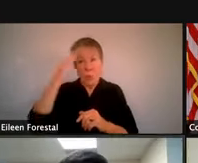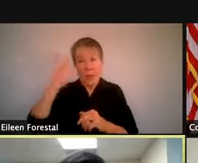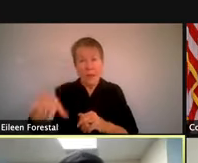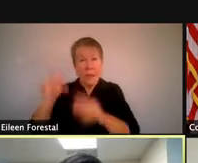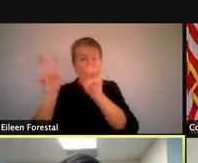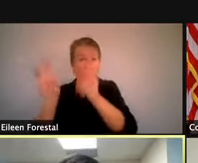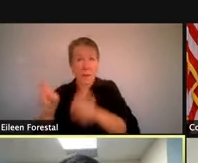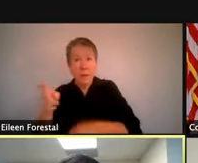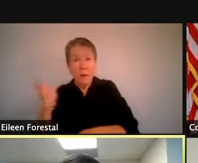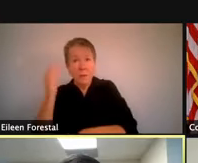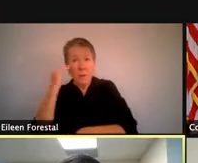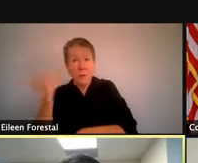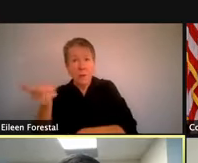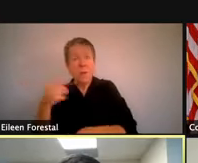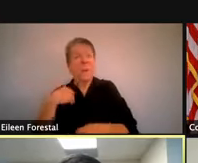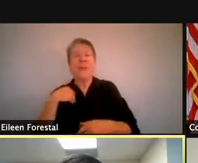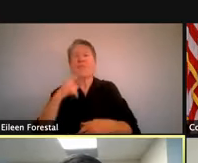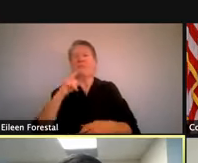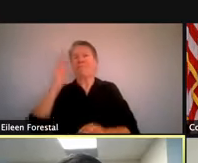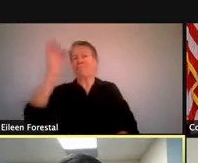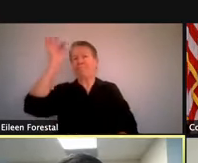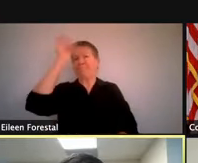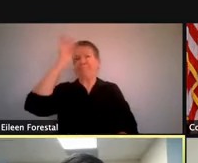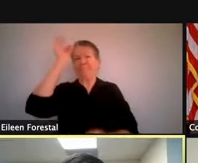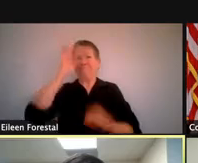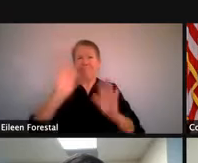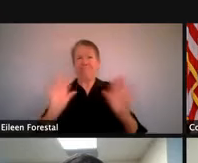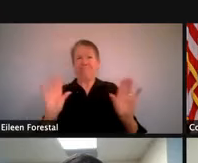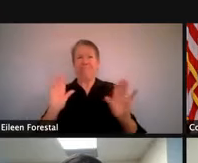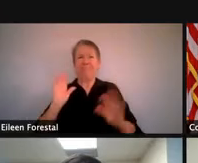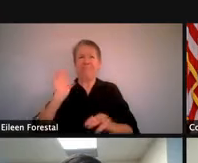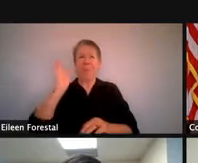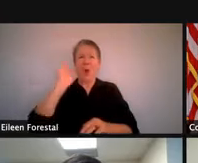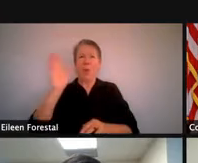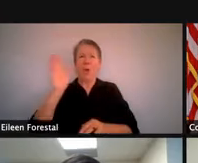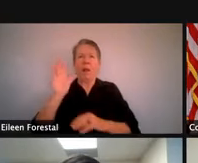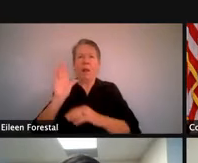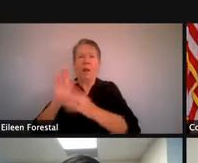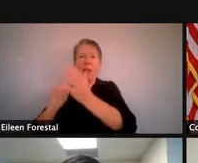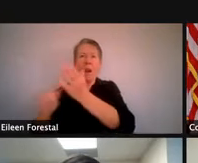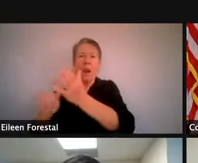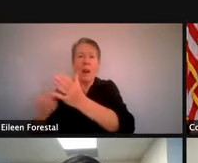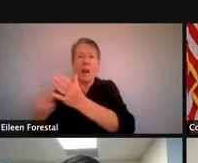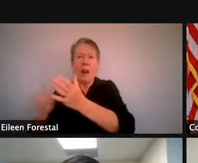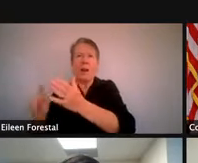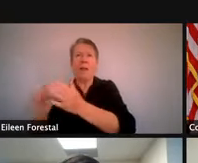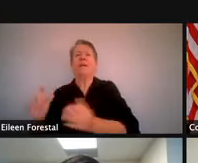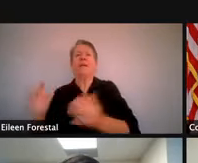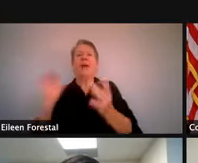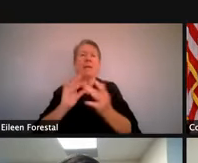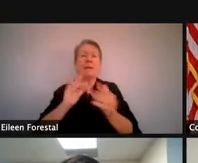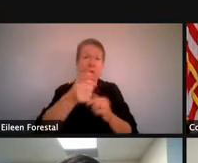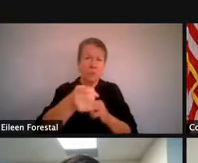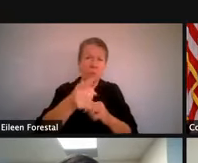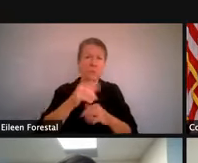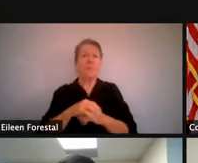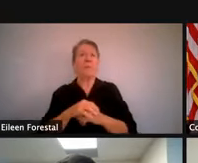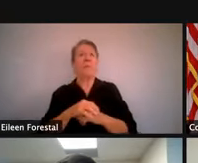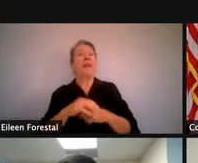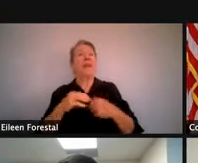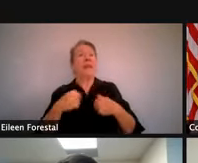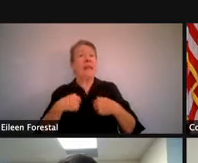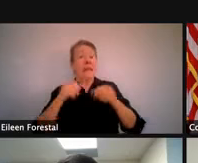I'm not aware of the specifics of this, Governor, but we'll circle back. Brenda, we're going to come back to you on this. If we can extend the deadline, count